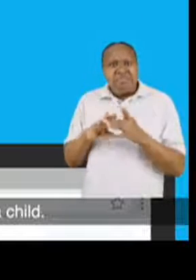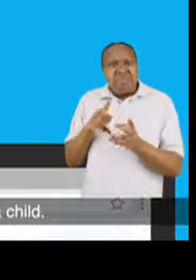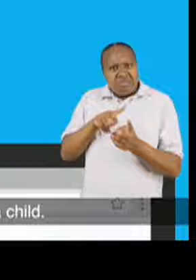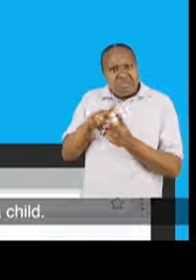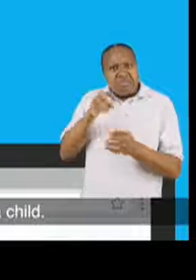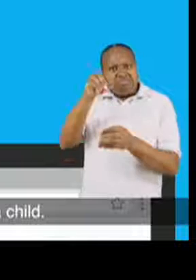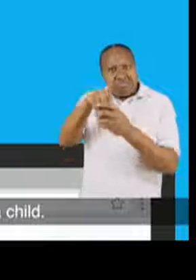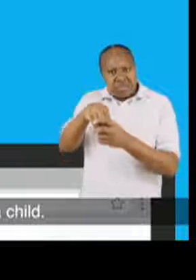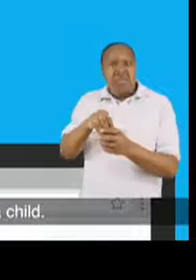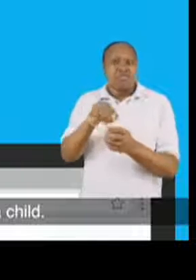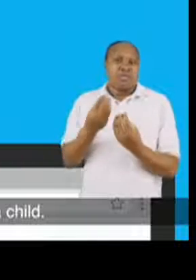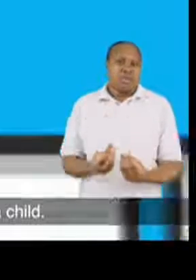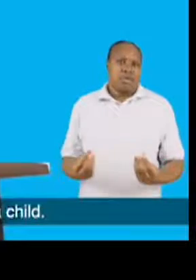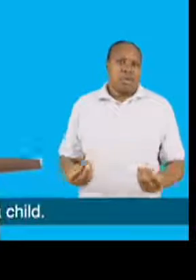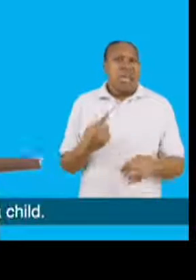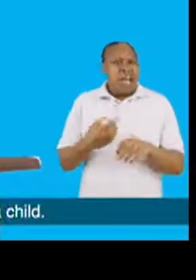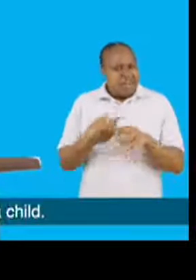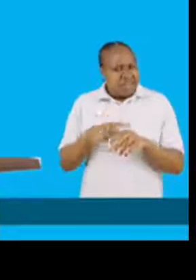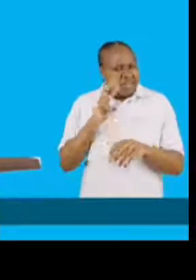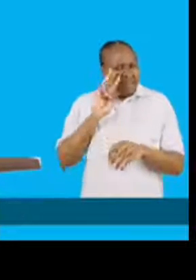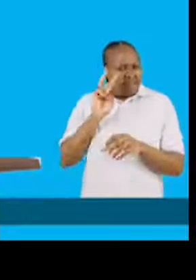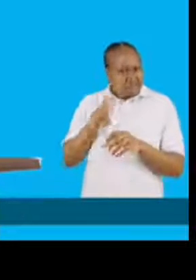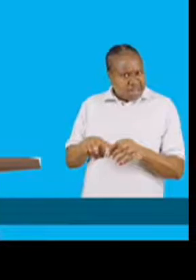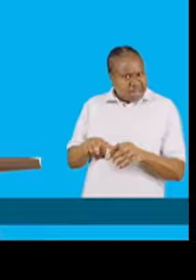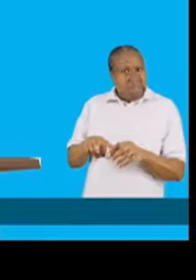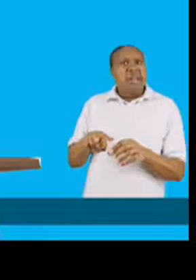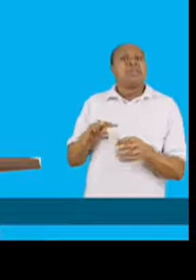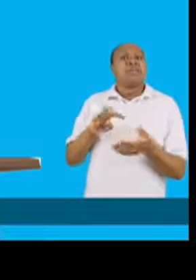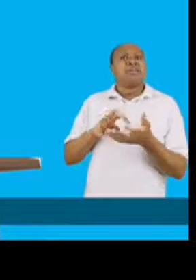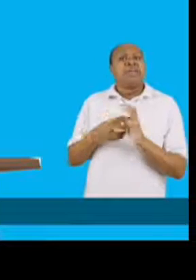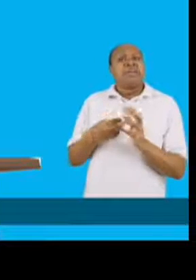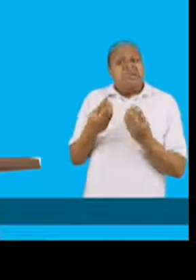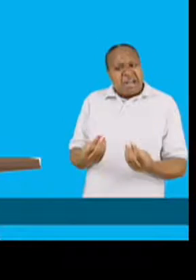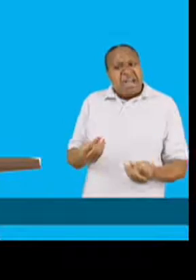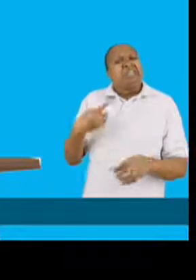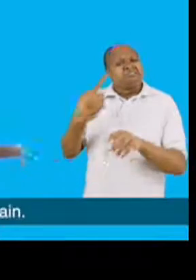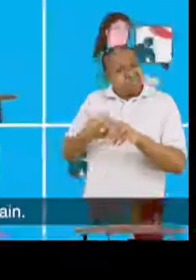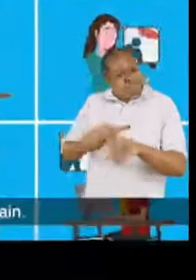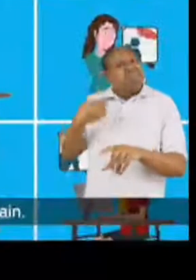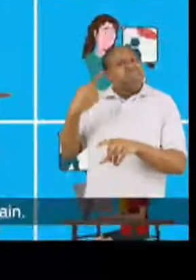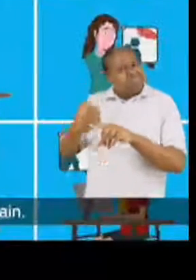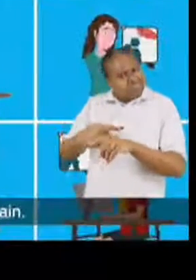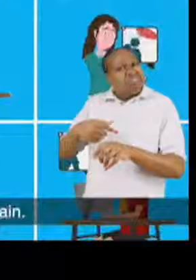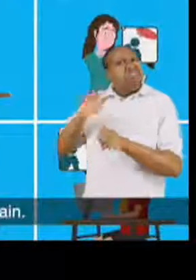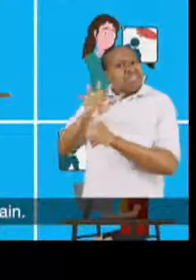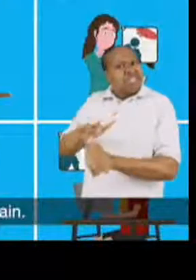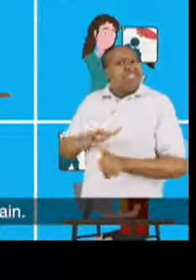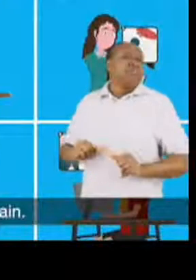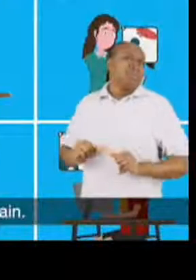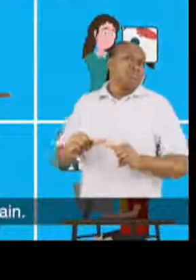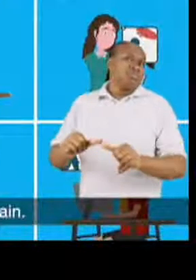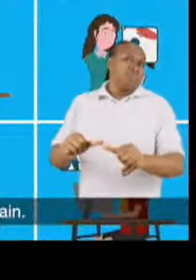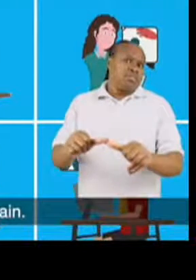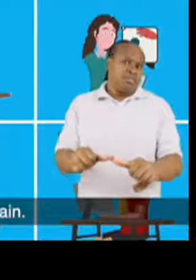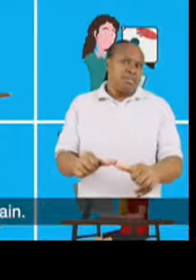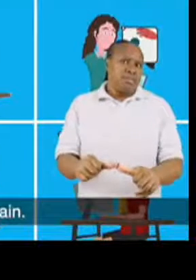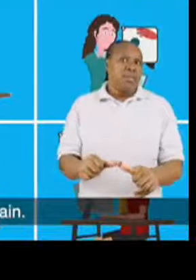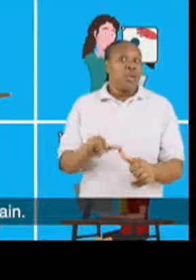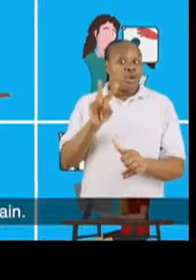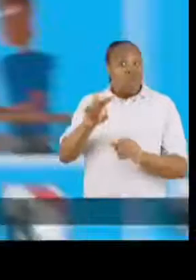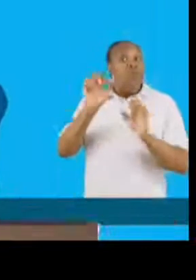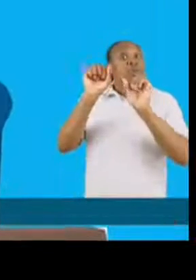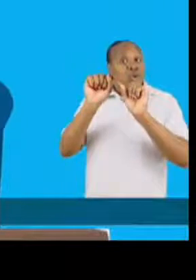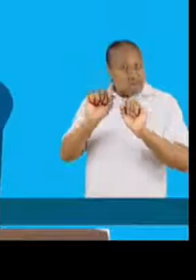sexual content involving a child. Every time you watch this content, this child is being abused again and